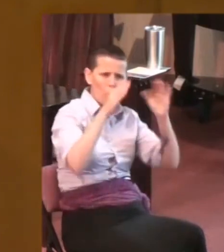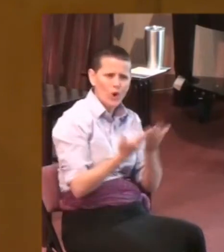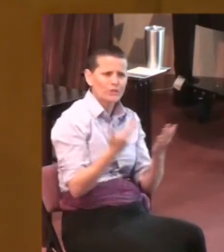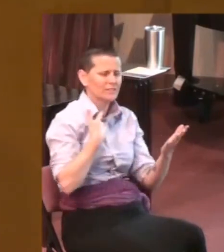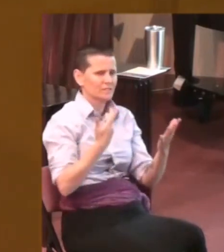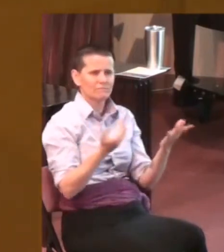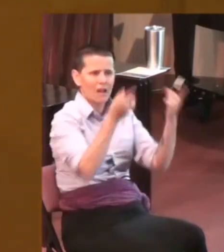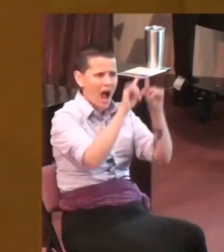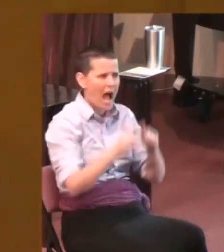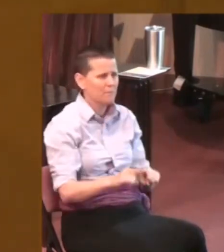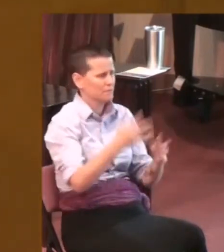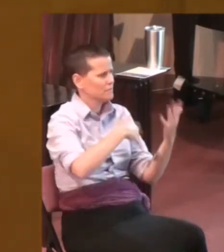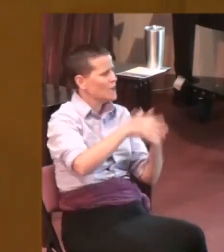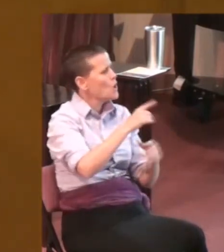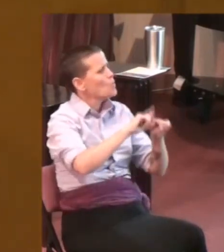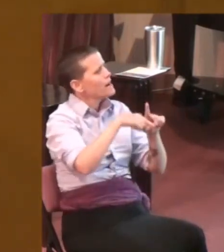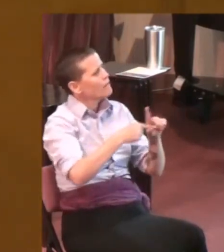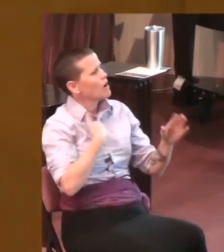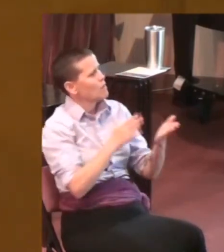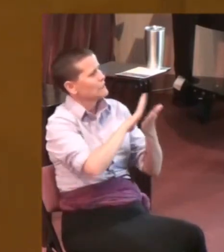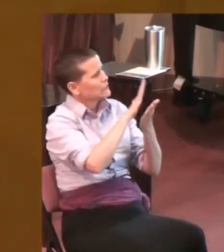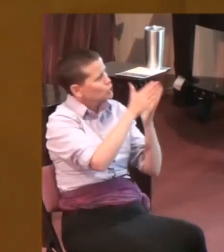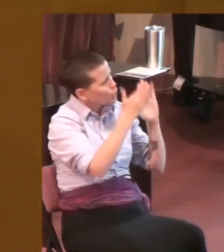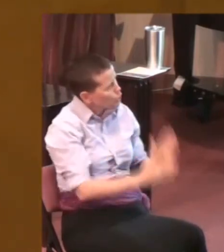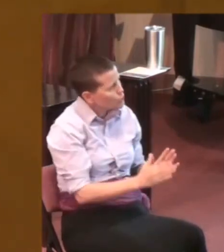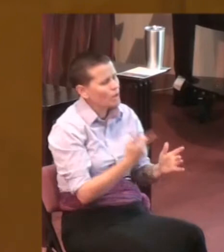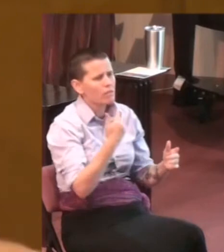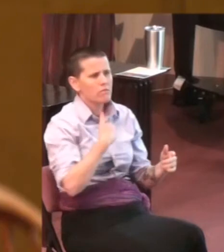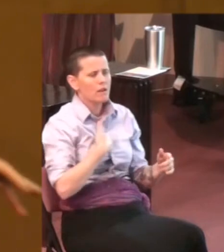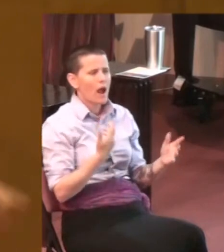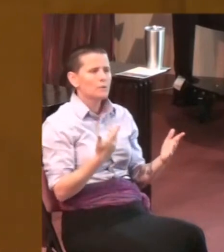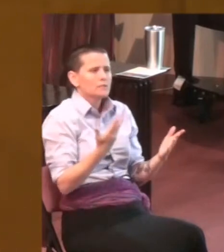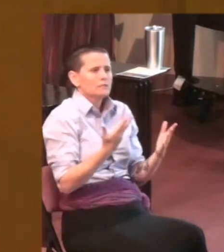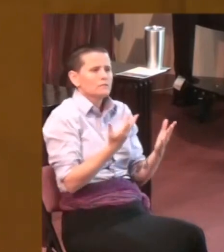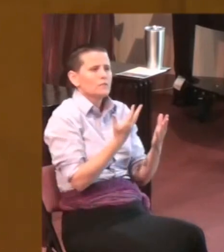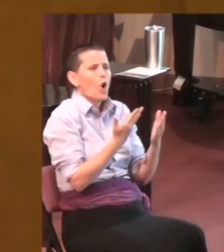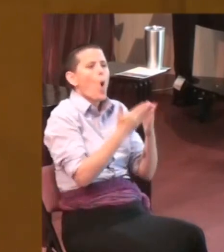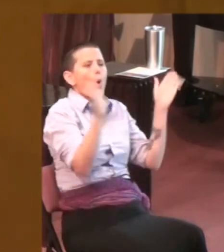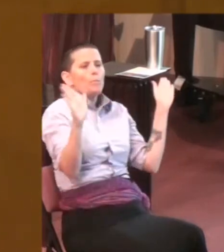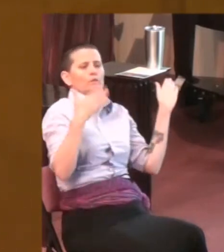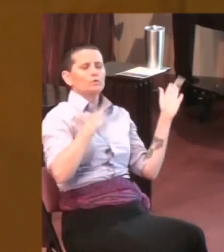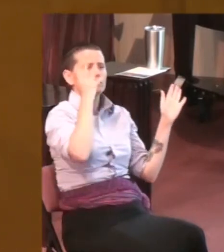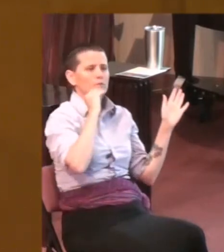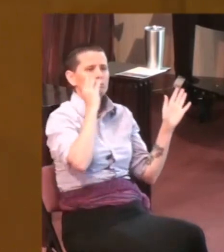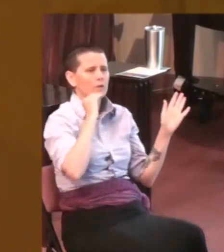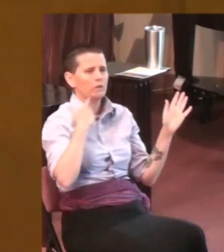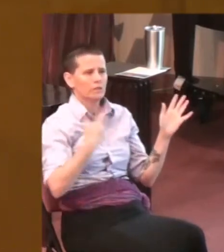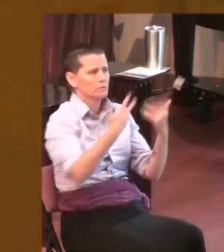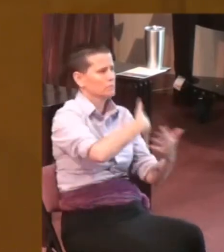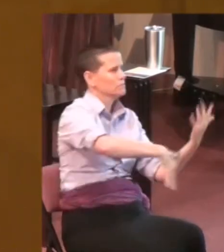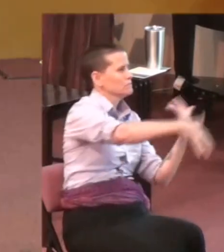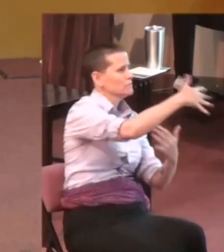was free to experience was being way beneath the waves at the deep depths. Like those guys,